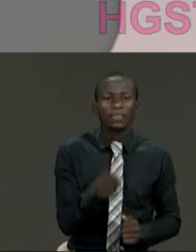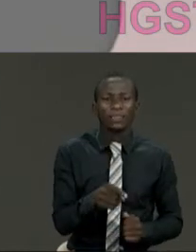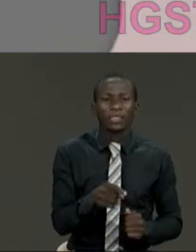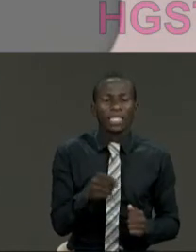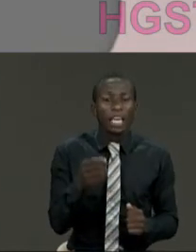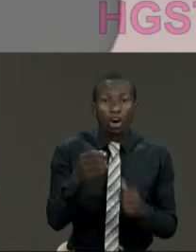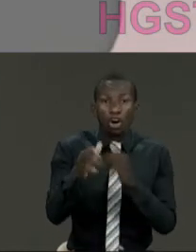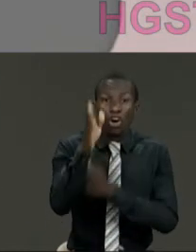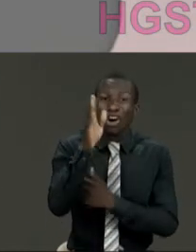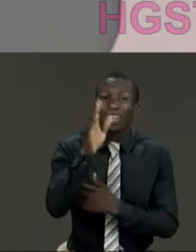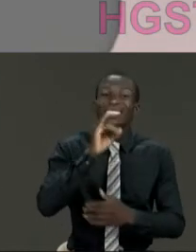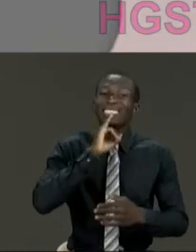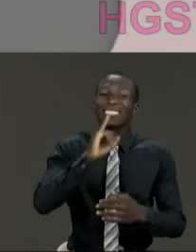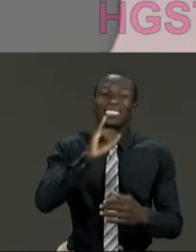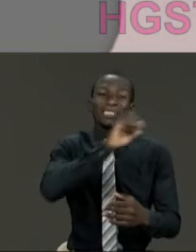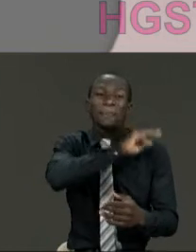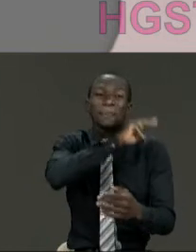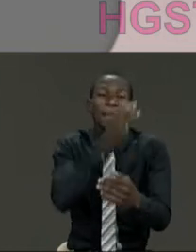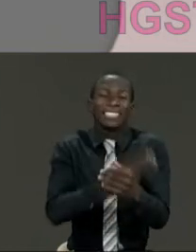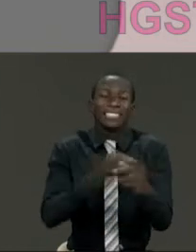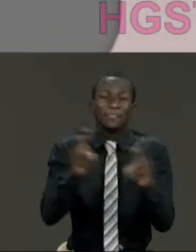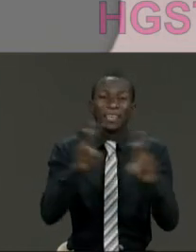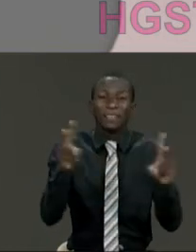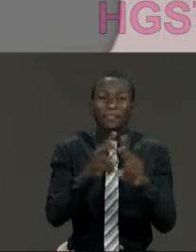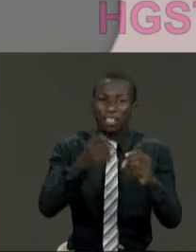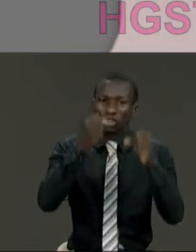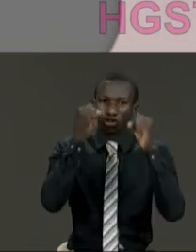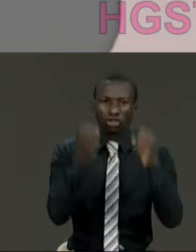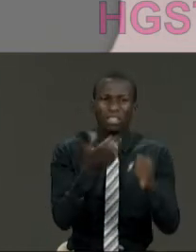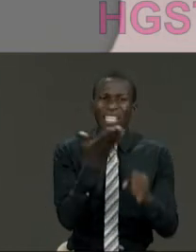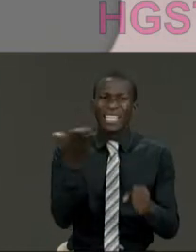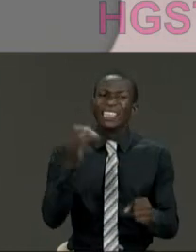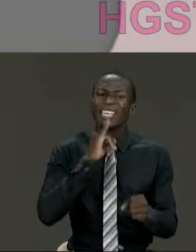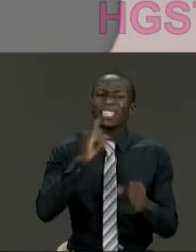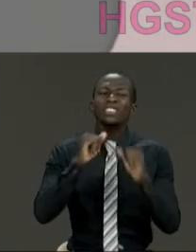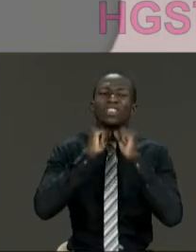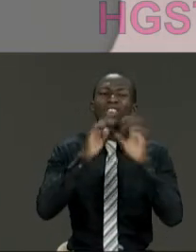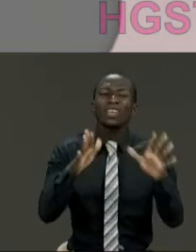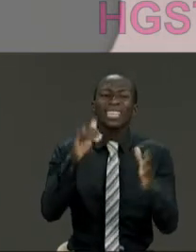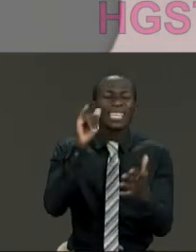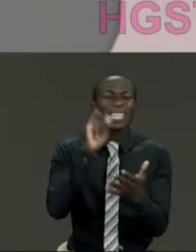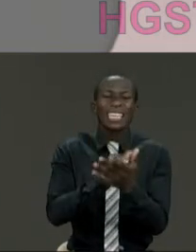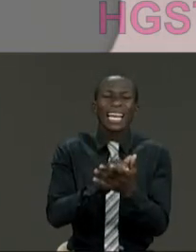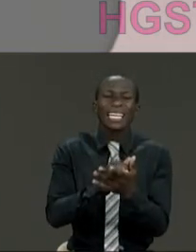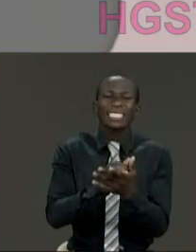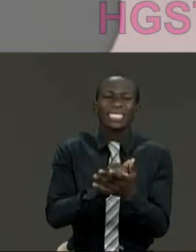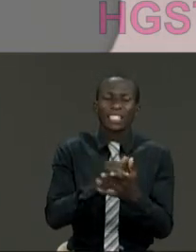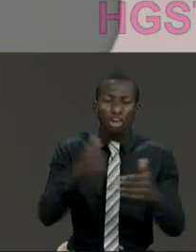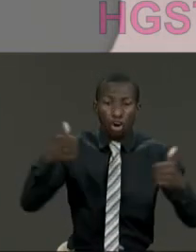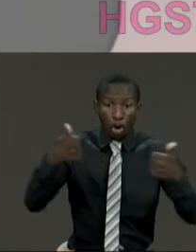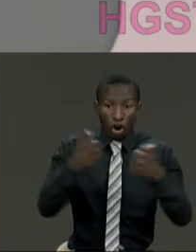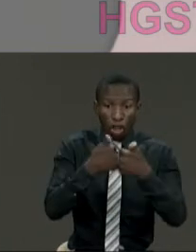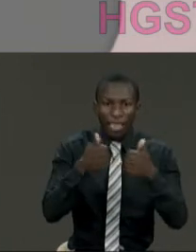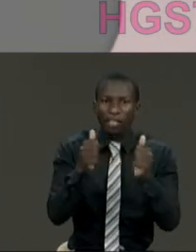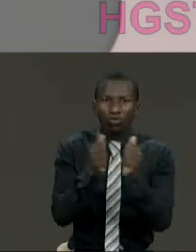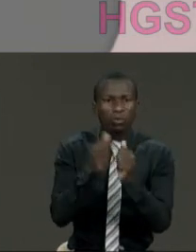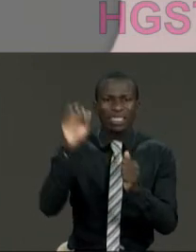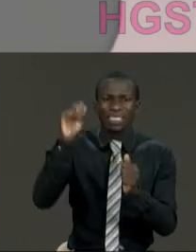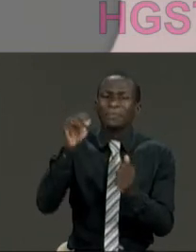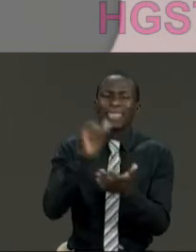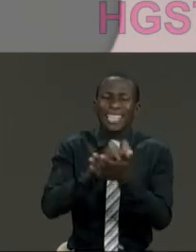mighty. He's very, very strong. There is nothing that contend with him that can stand. He said, who is